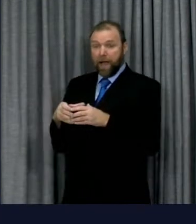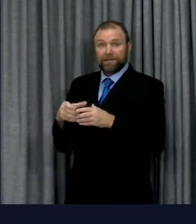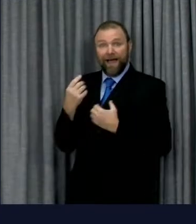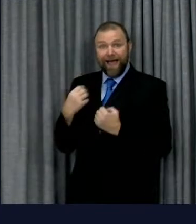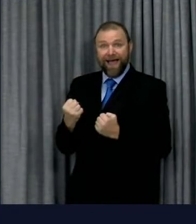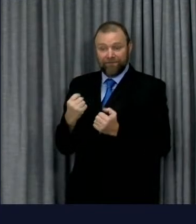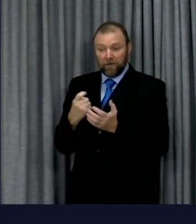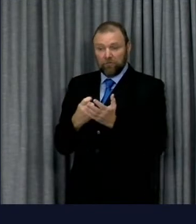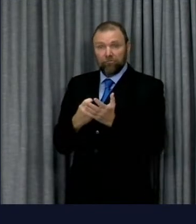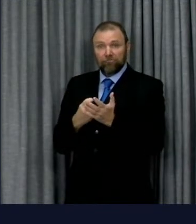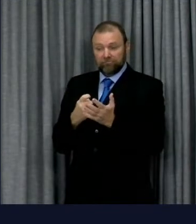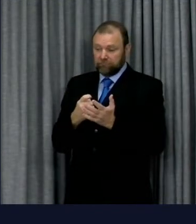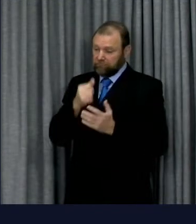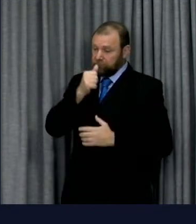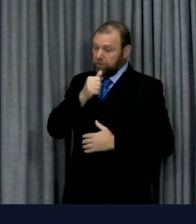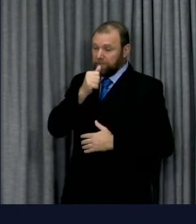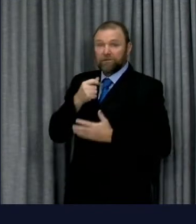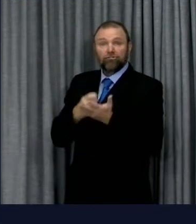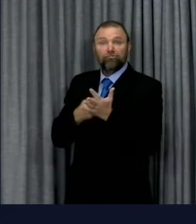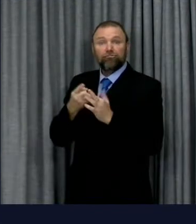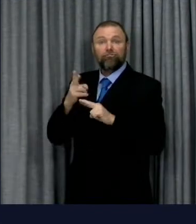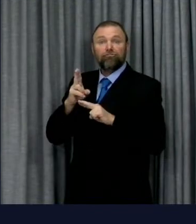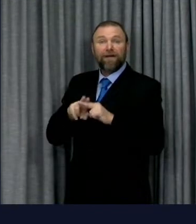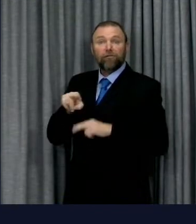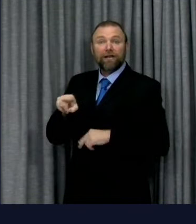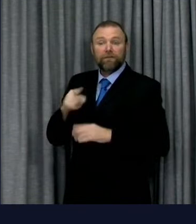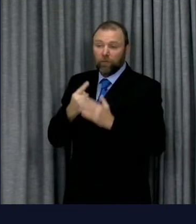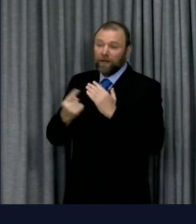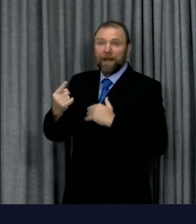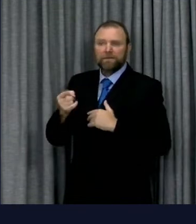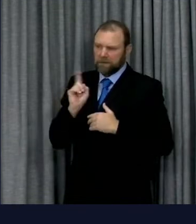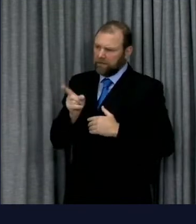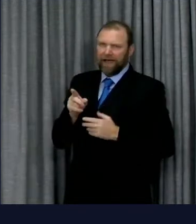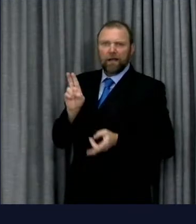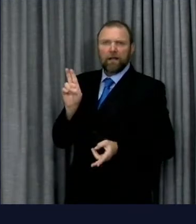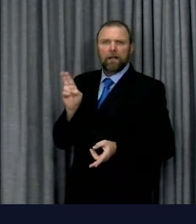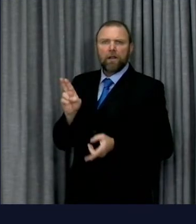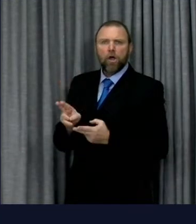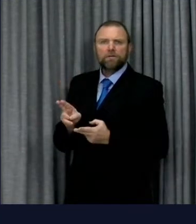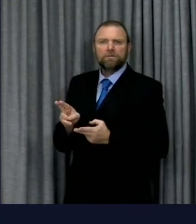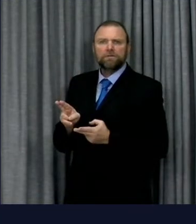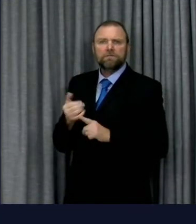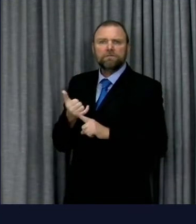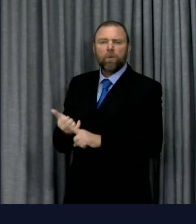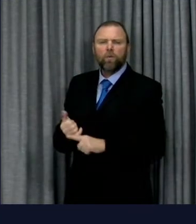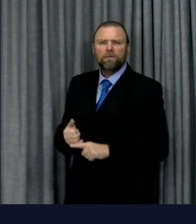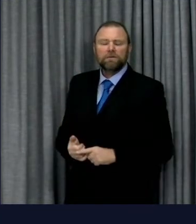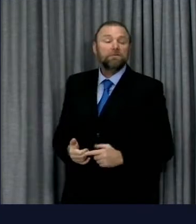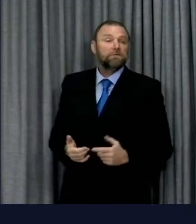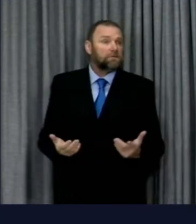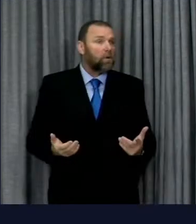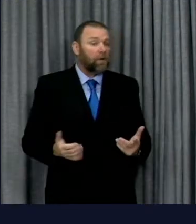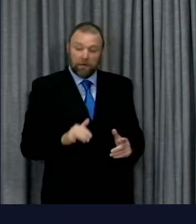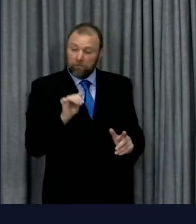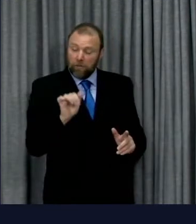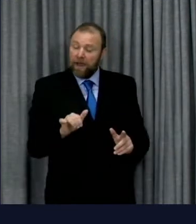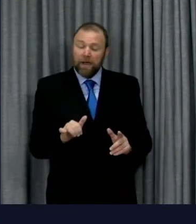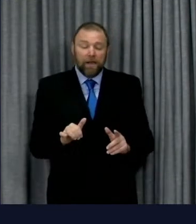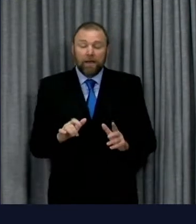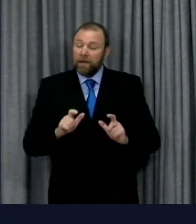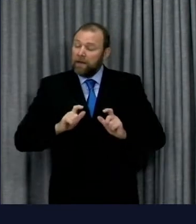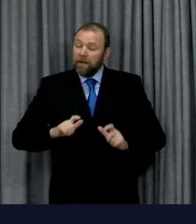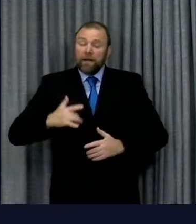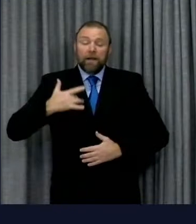rather than gained ground in the election. So it's absolutely properly a live debate. I understand why the